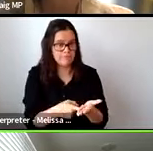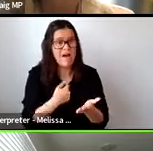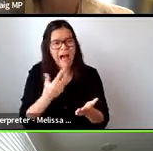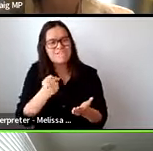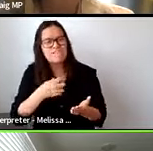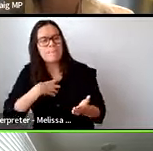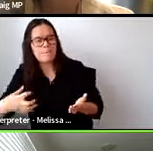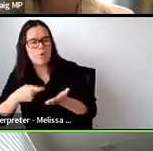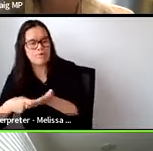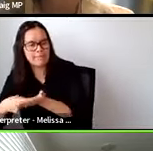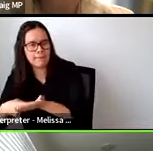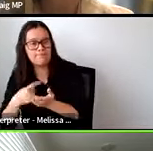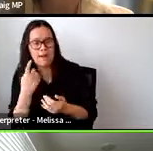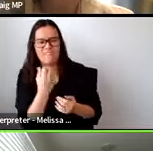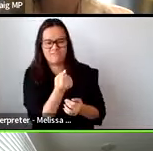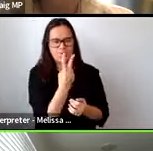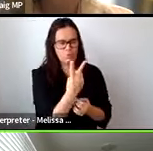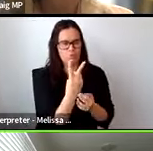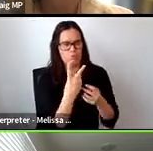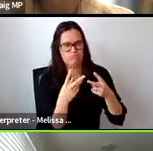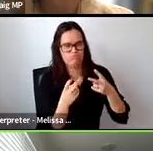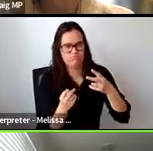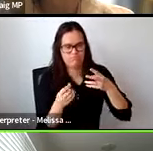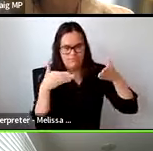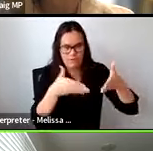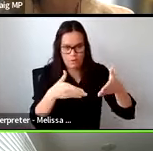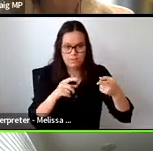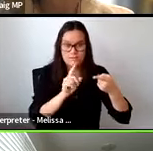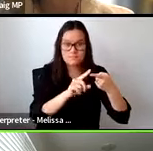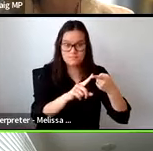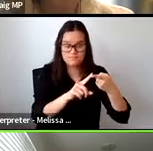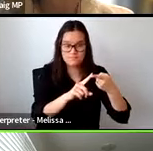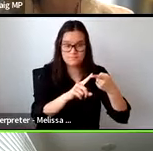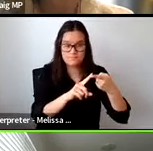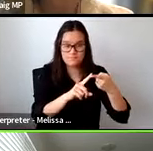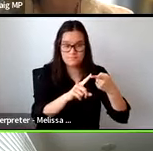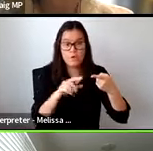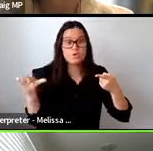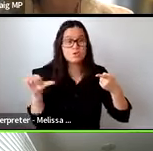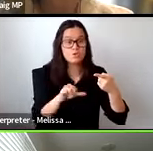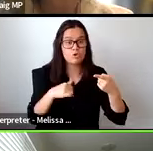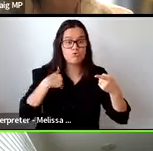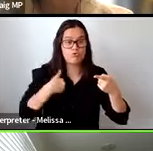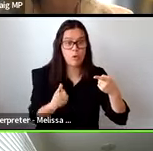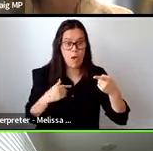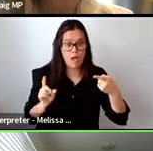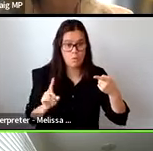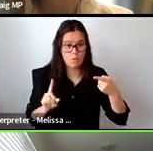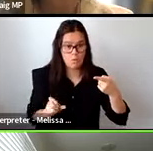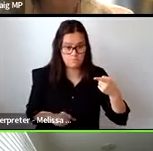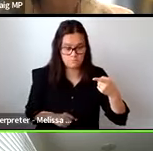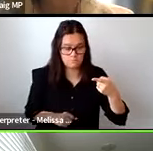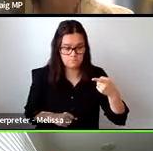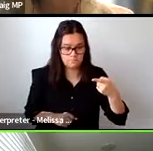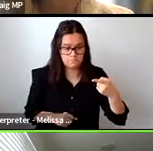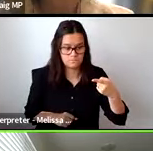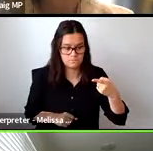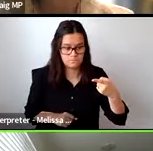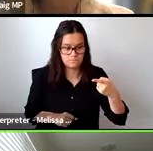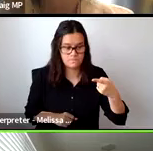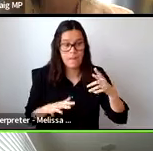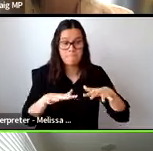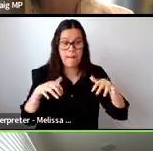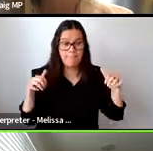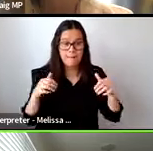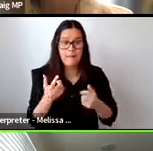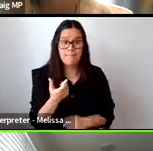you'd all agree on this. First, how about requiring that not $1 can be spent of